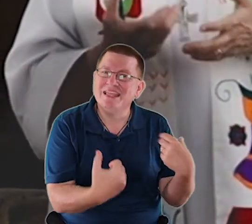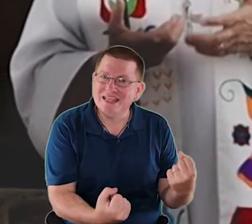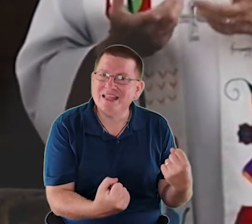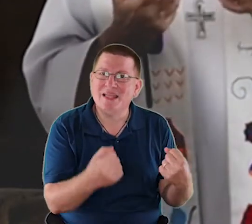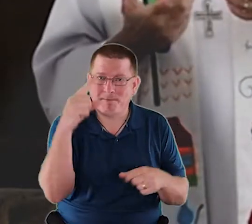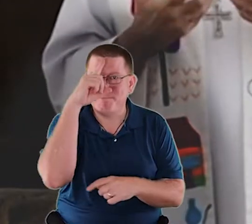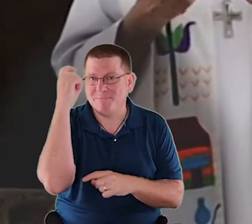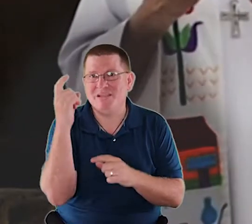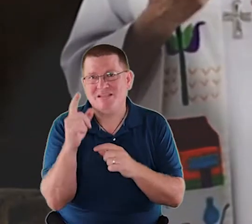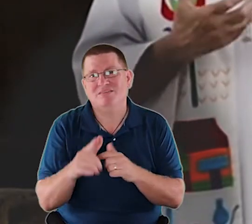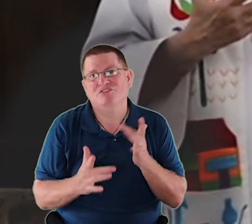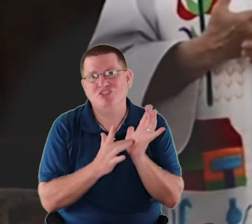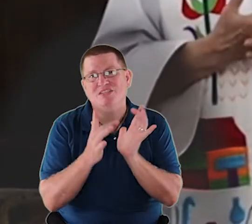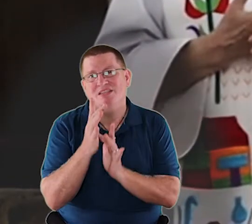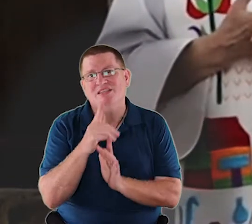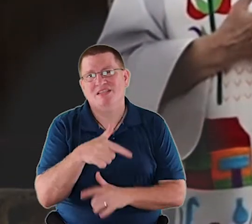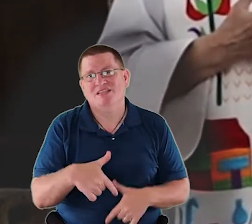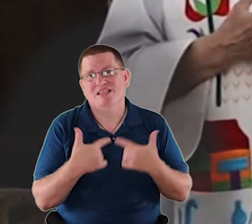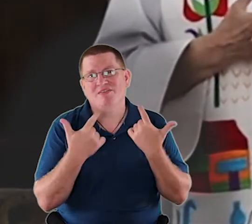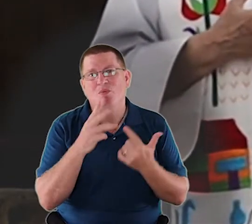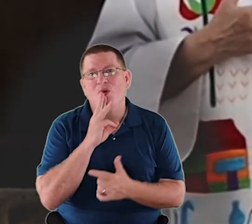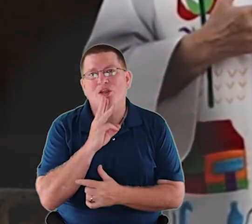healing because of this living water.